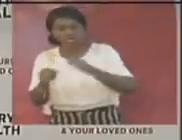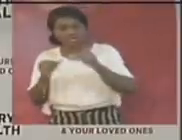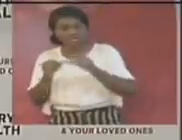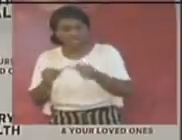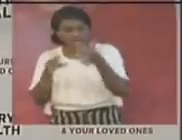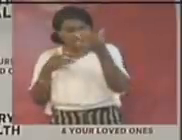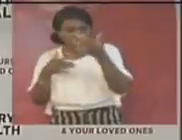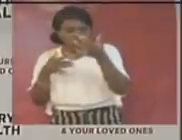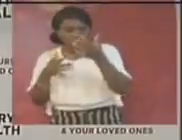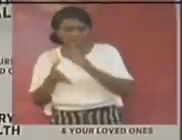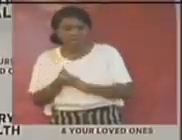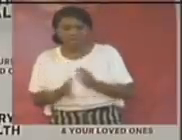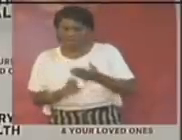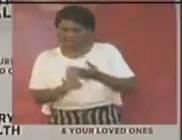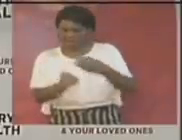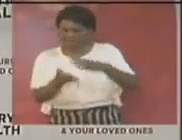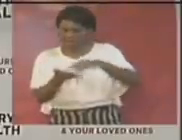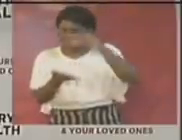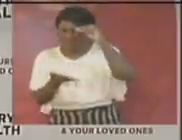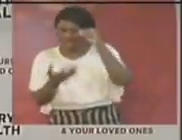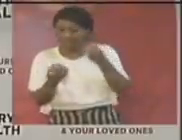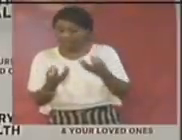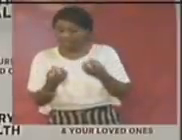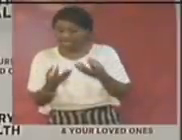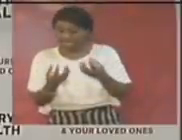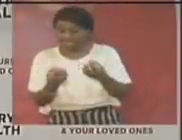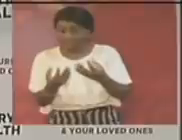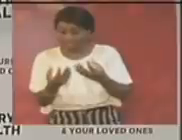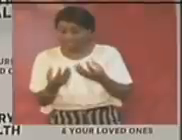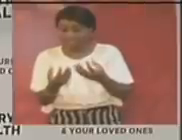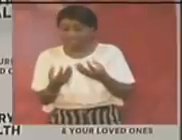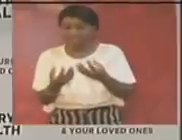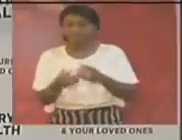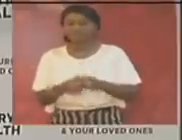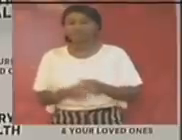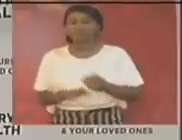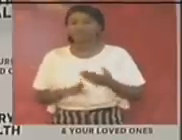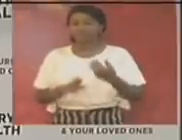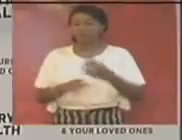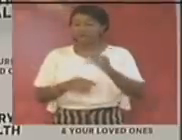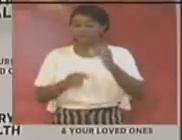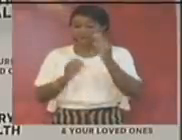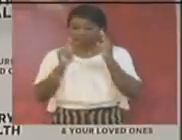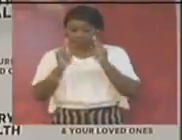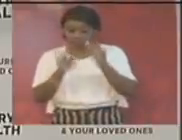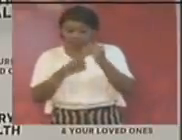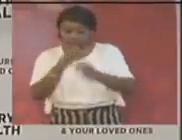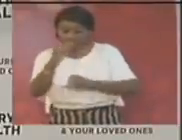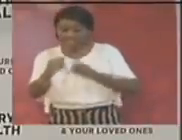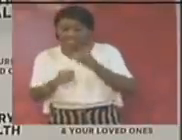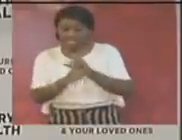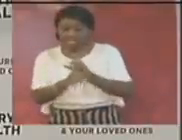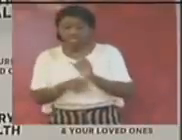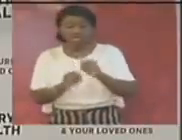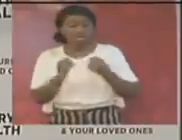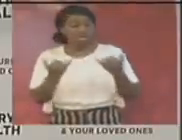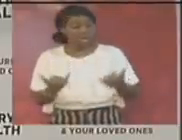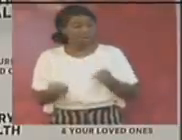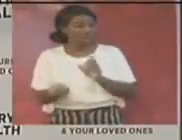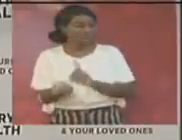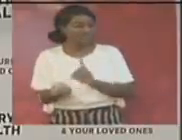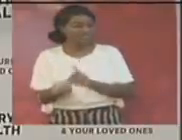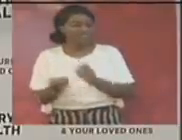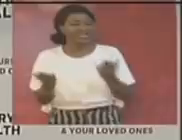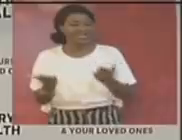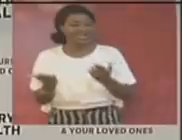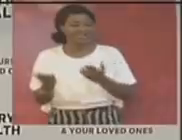learned a lot by way of research, by way of seeing patients in our setting, as well as internationally over those months. So Dr. Mohammed,